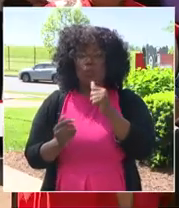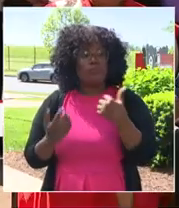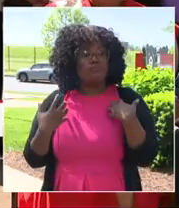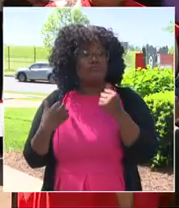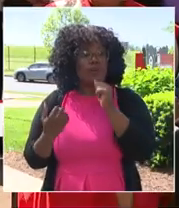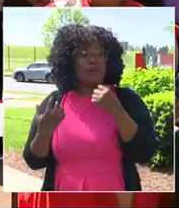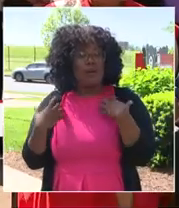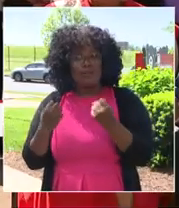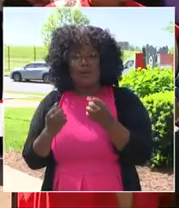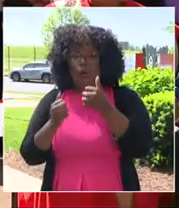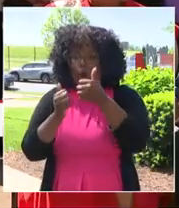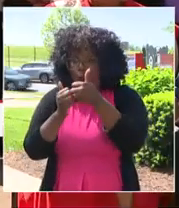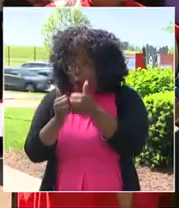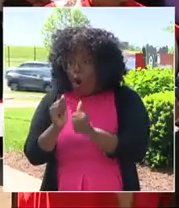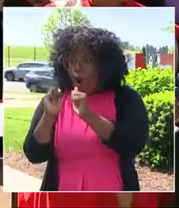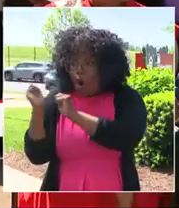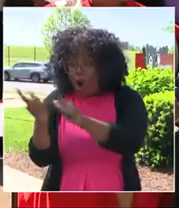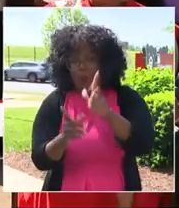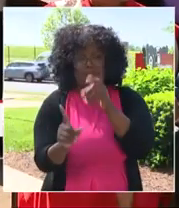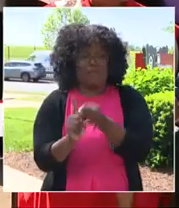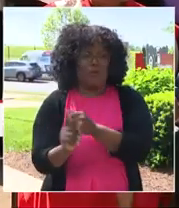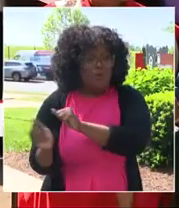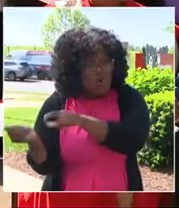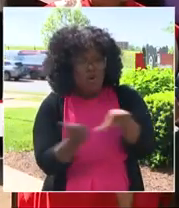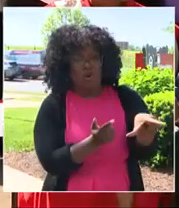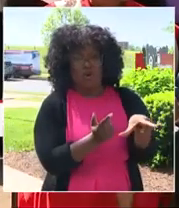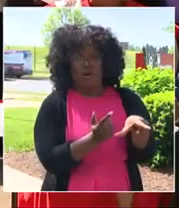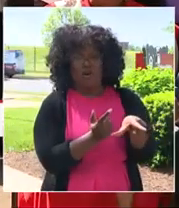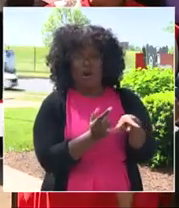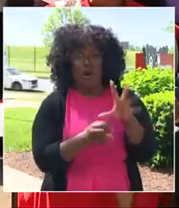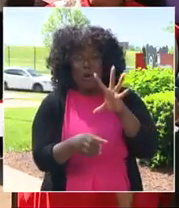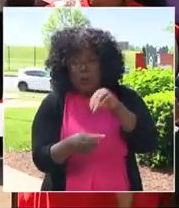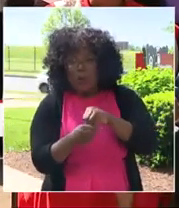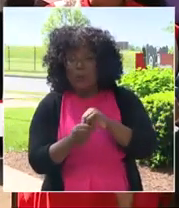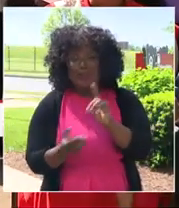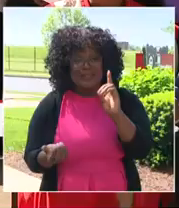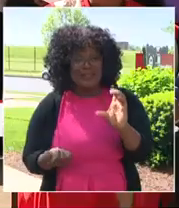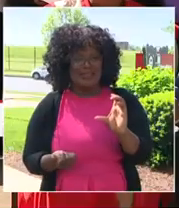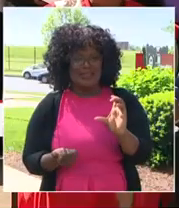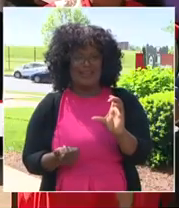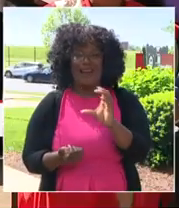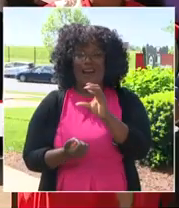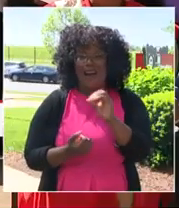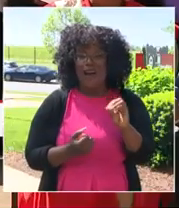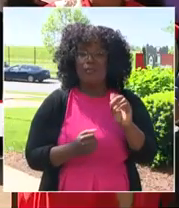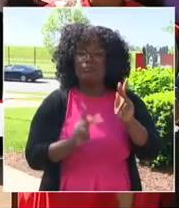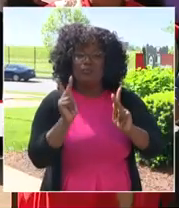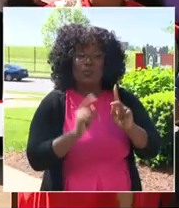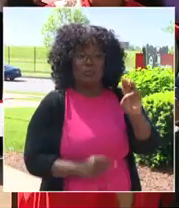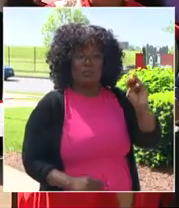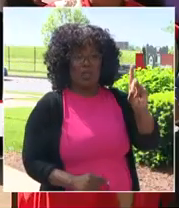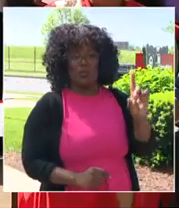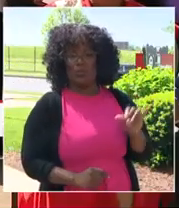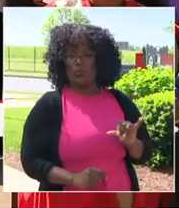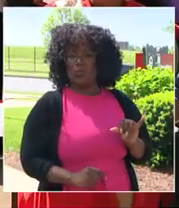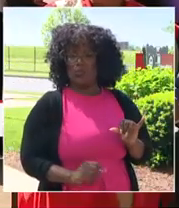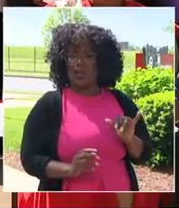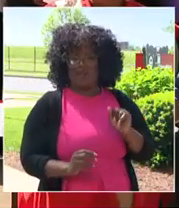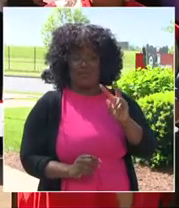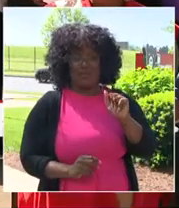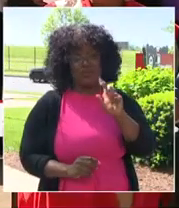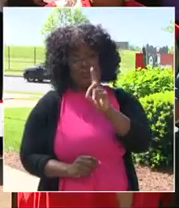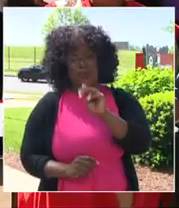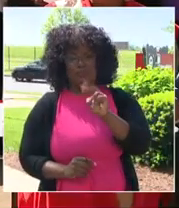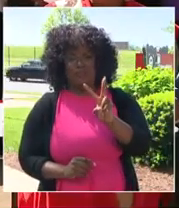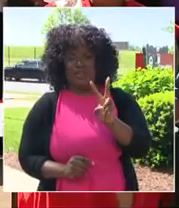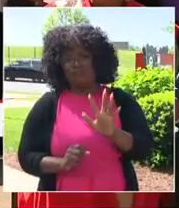everybody, including people in D.C., including people in Maryland and Virginia.